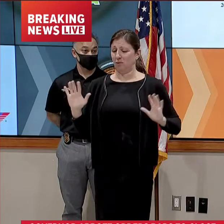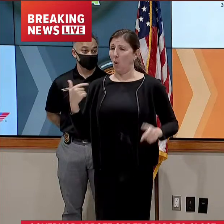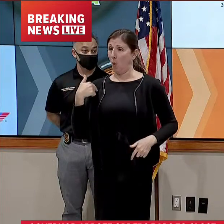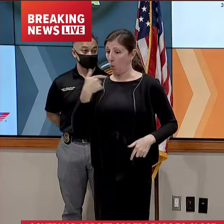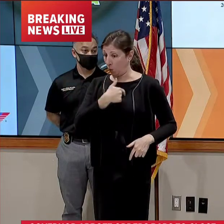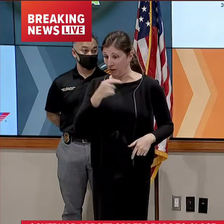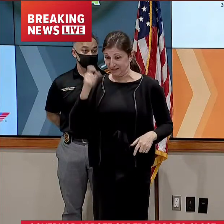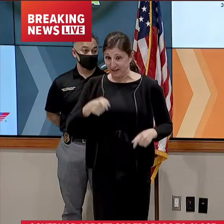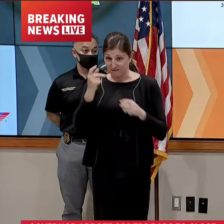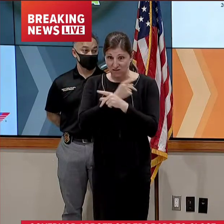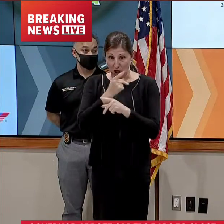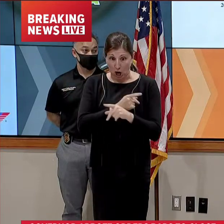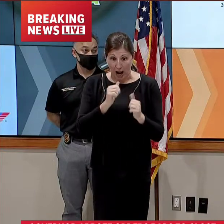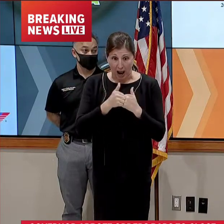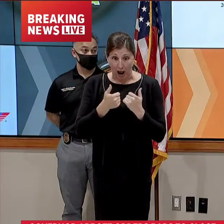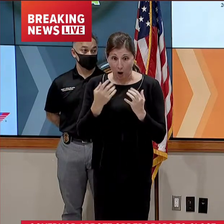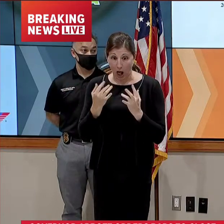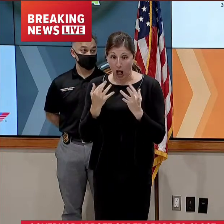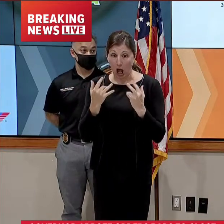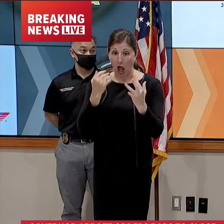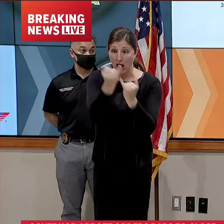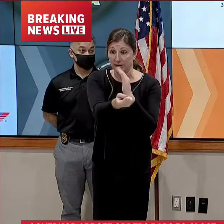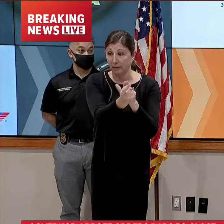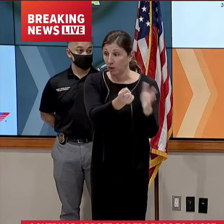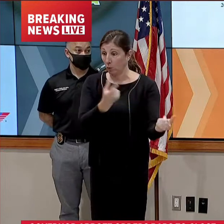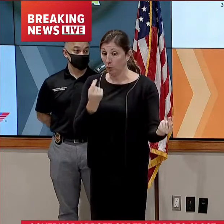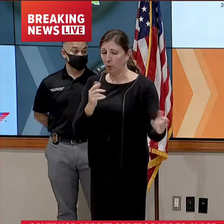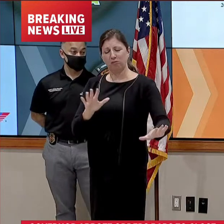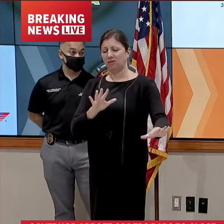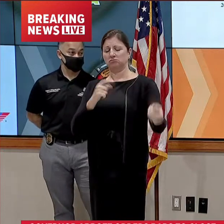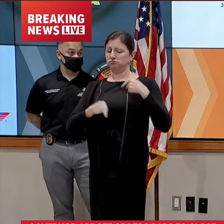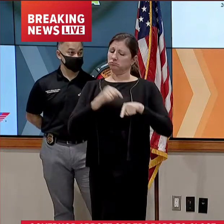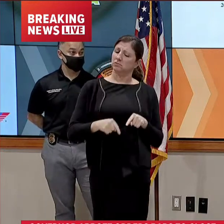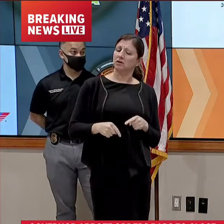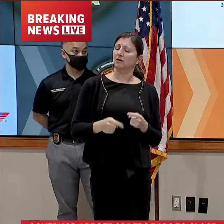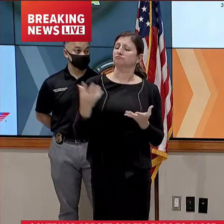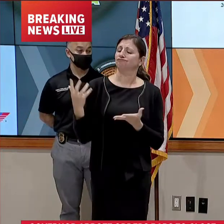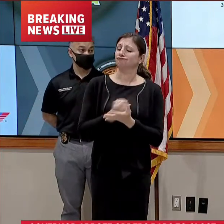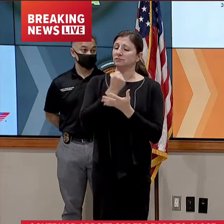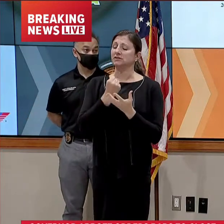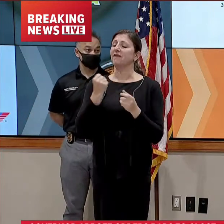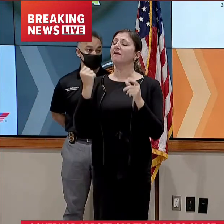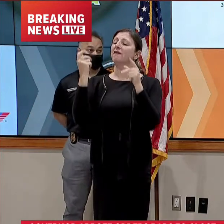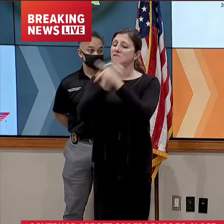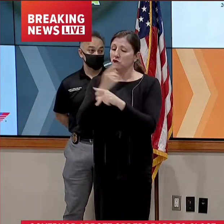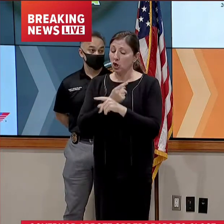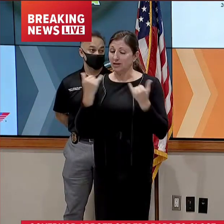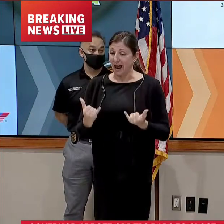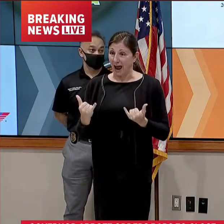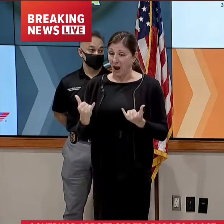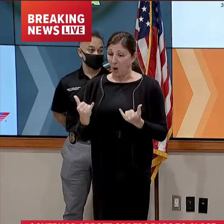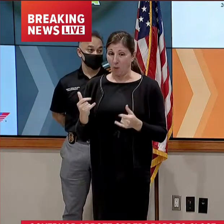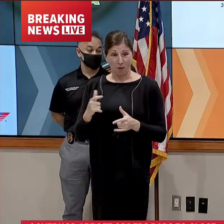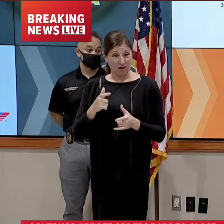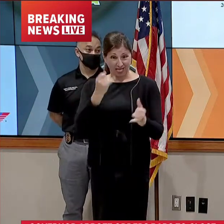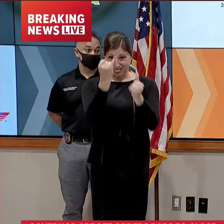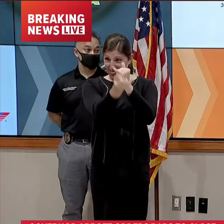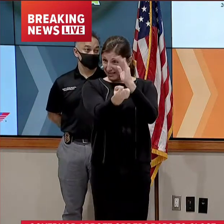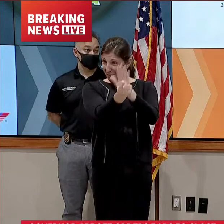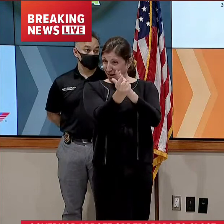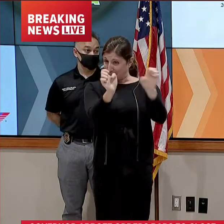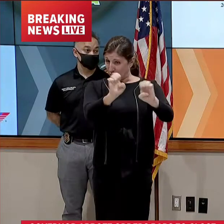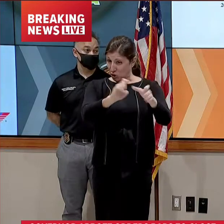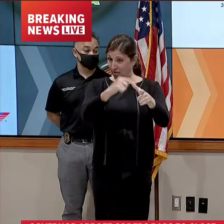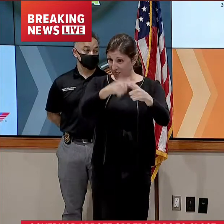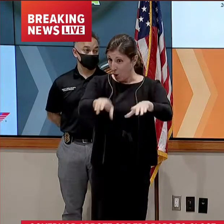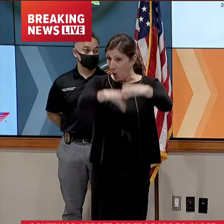there exactly. And remember, we get there and then what? Then we're going to reopen? We can't do that. We